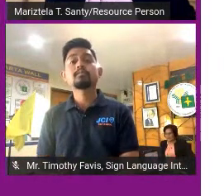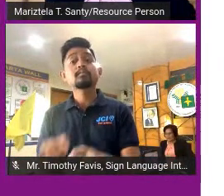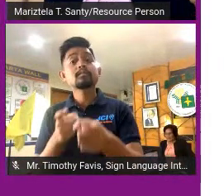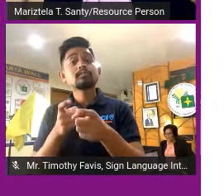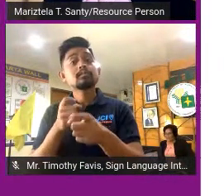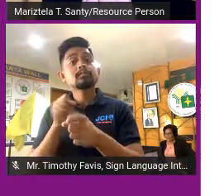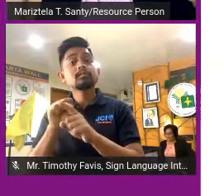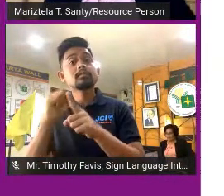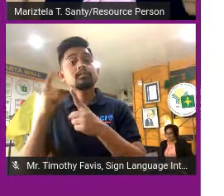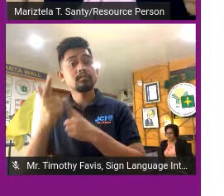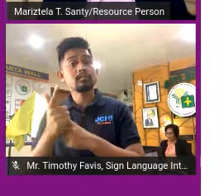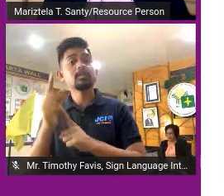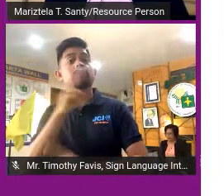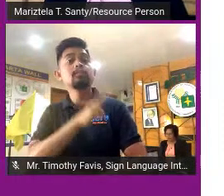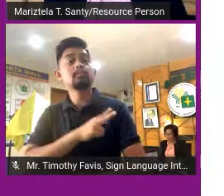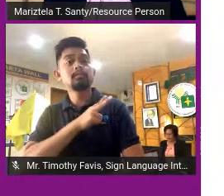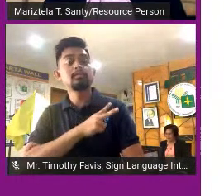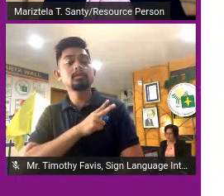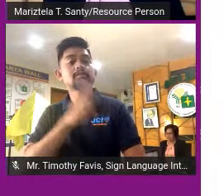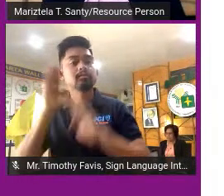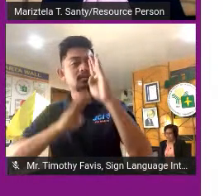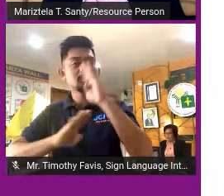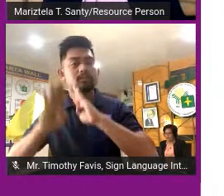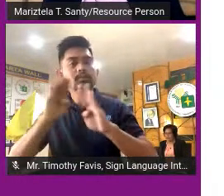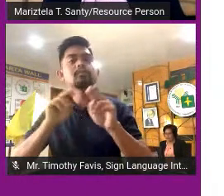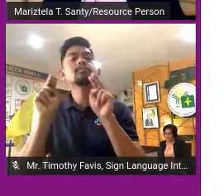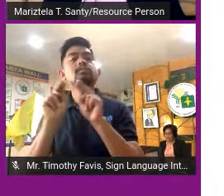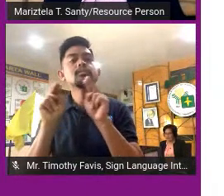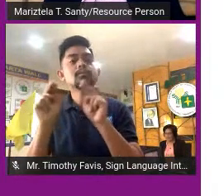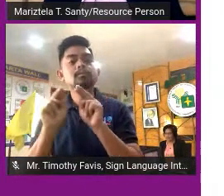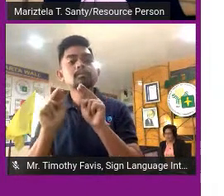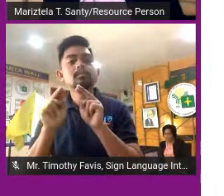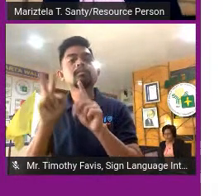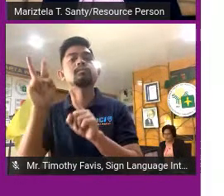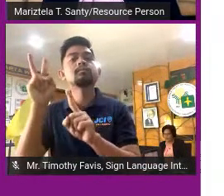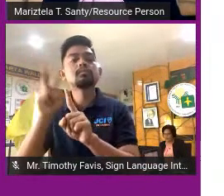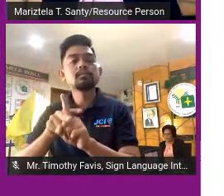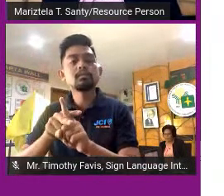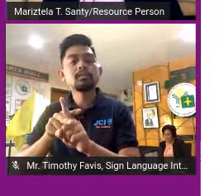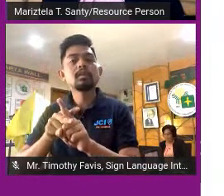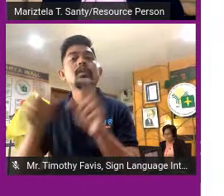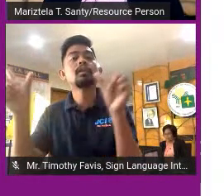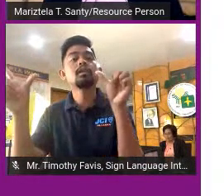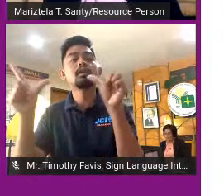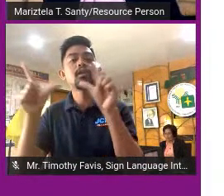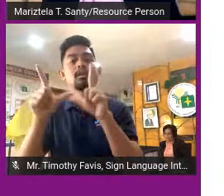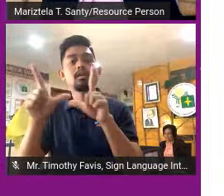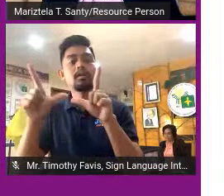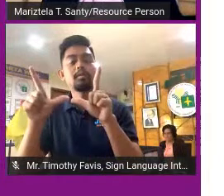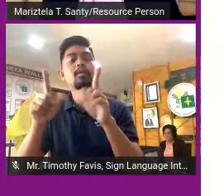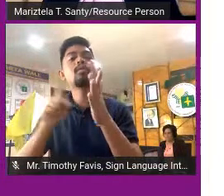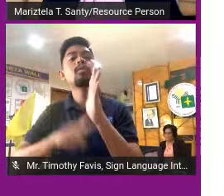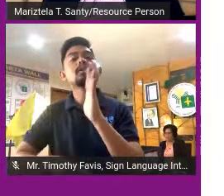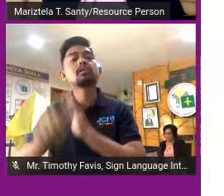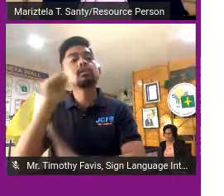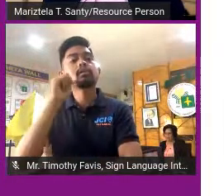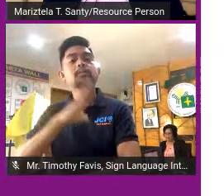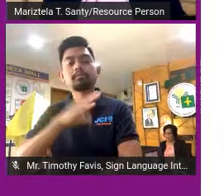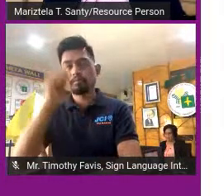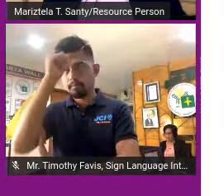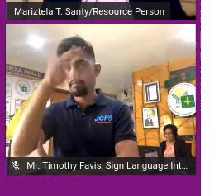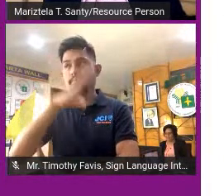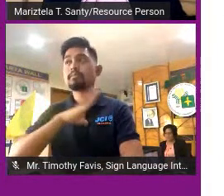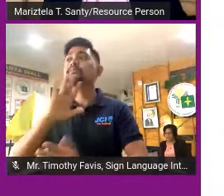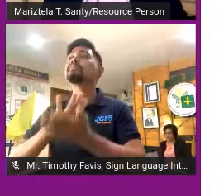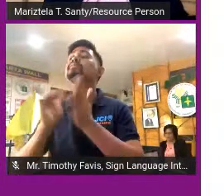Ang social values and behavioral norms attached to gender labels of what is feminine and